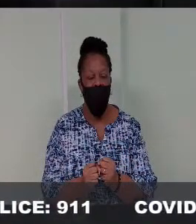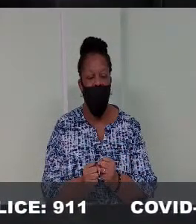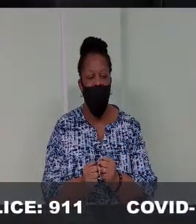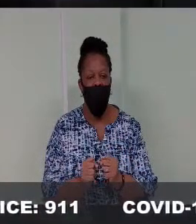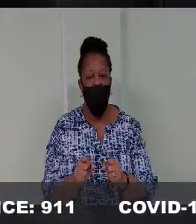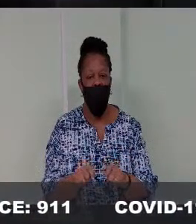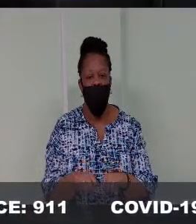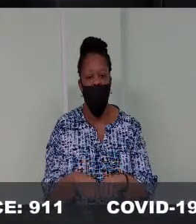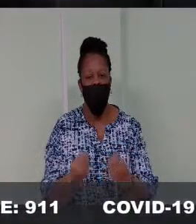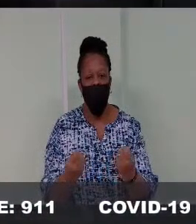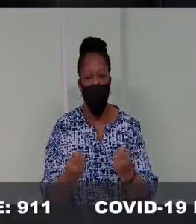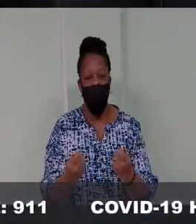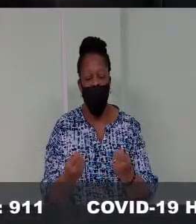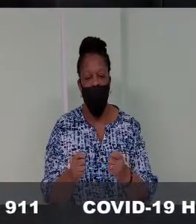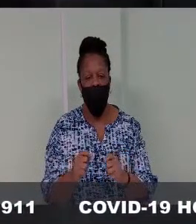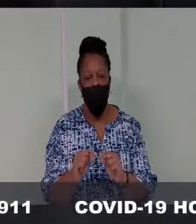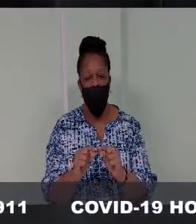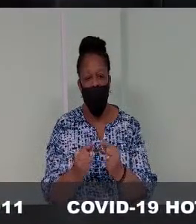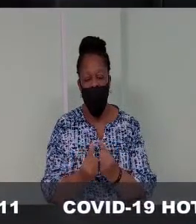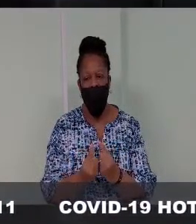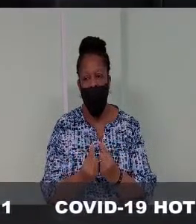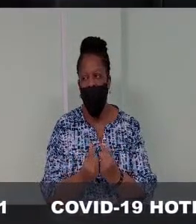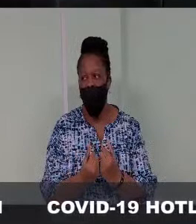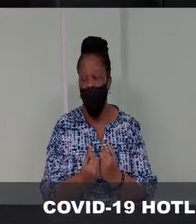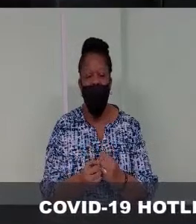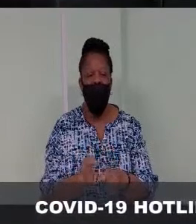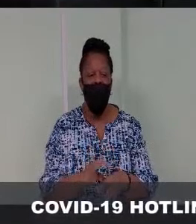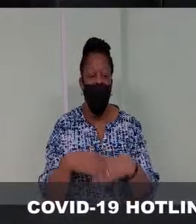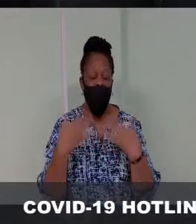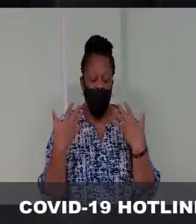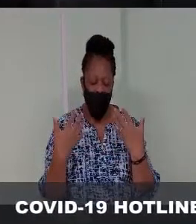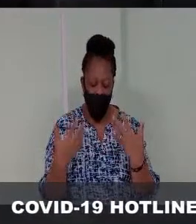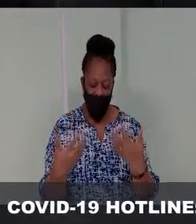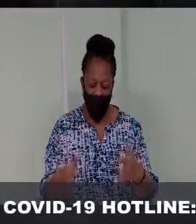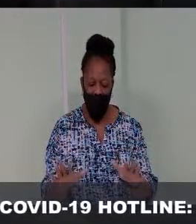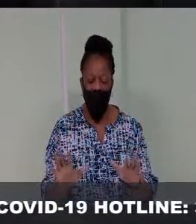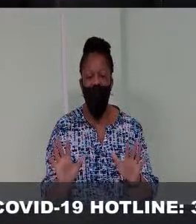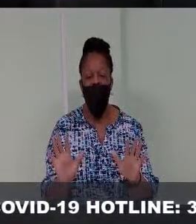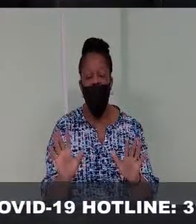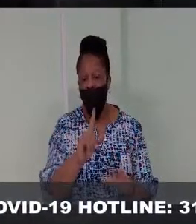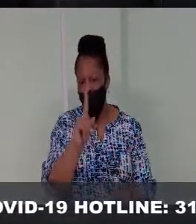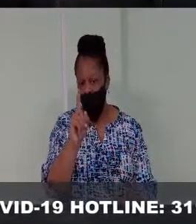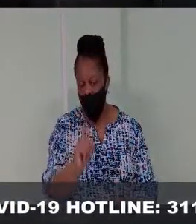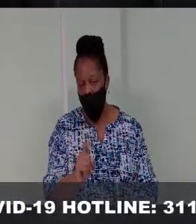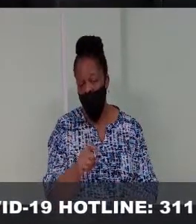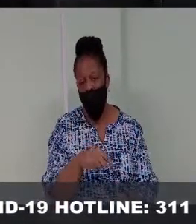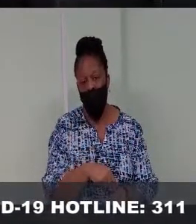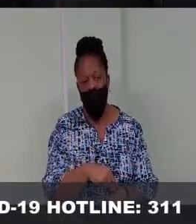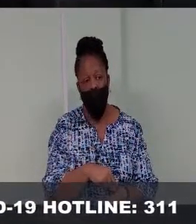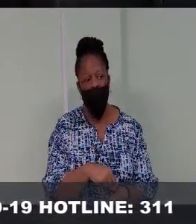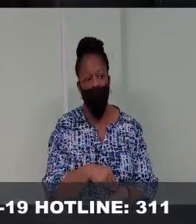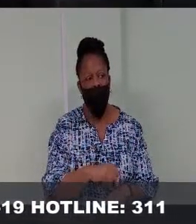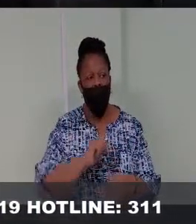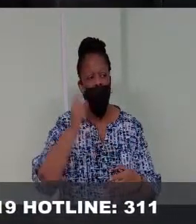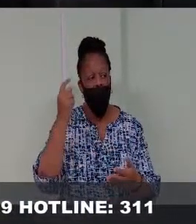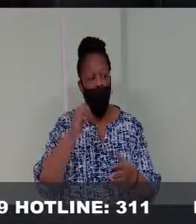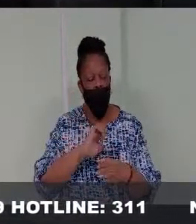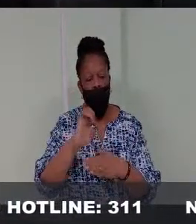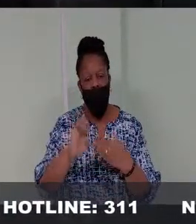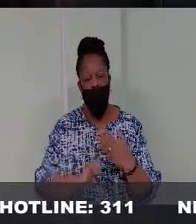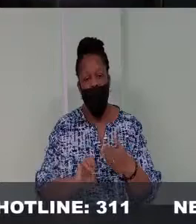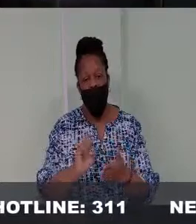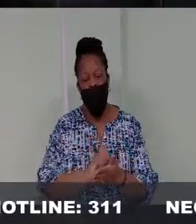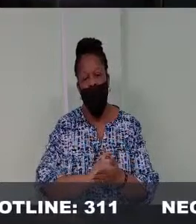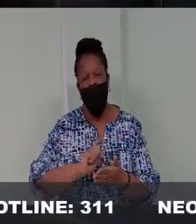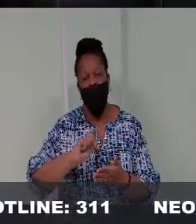That brings us to the end of our weekly COVID-19 briefing for today. There are